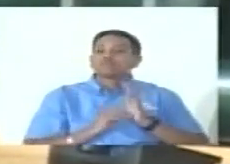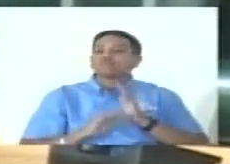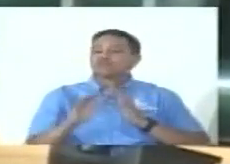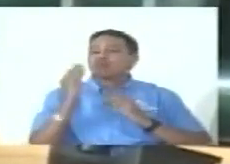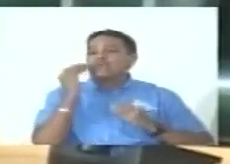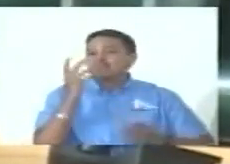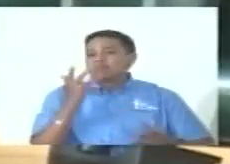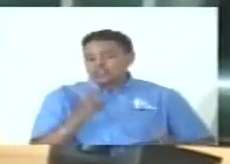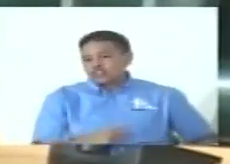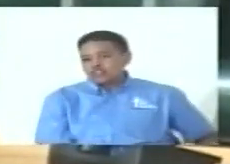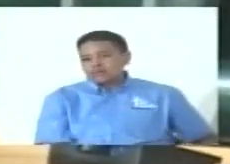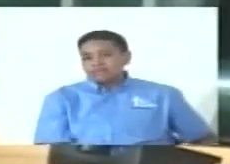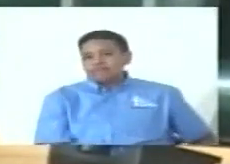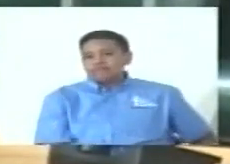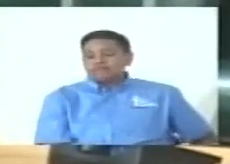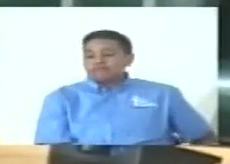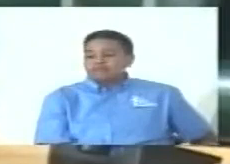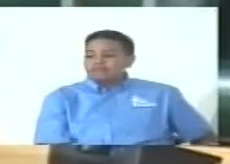President,